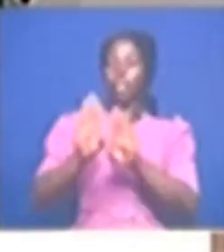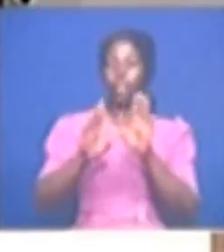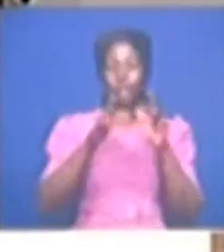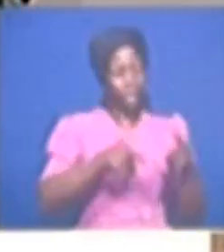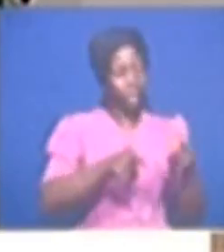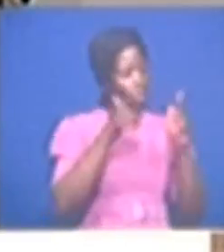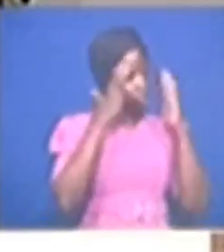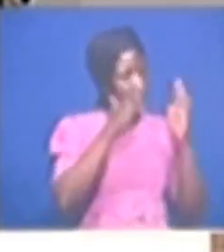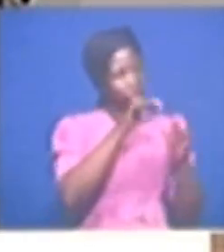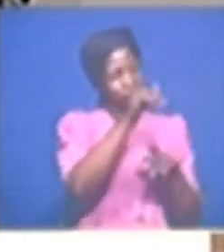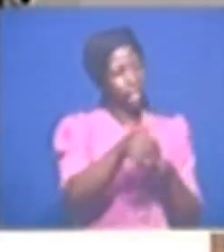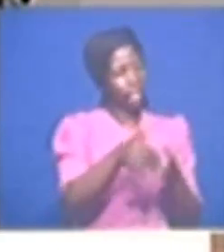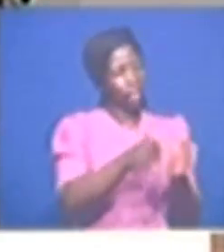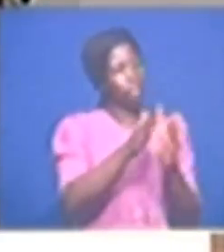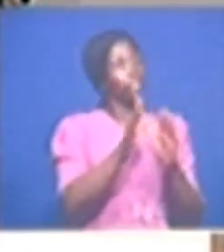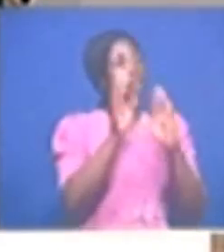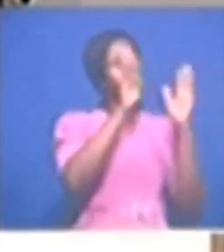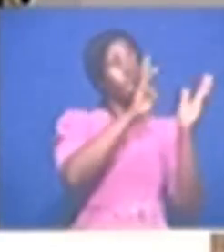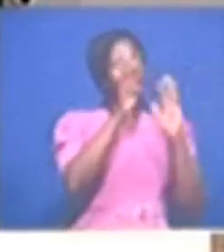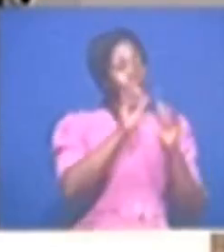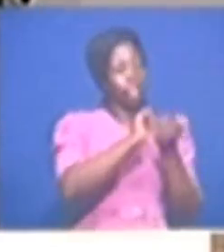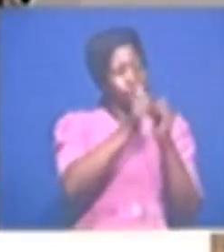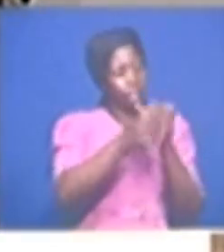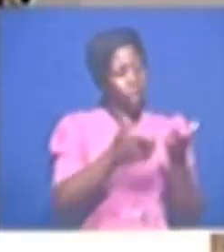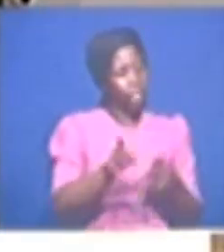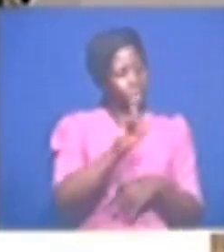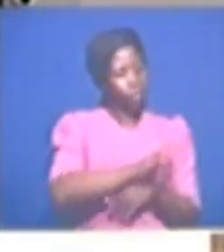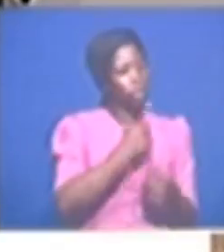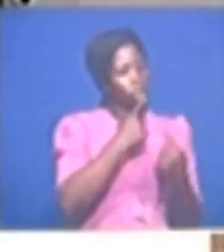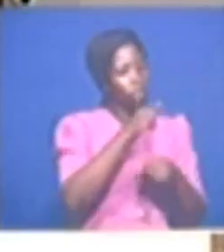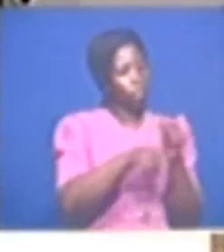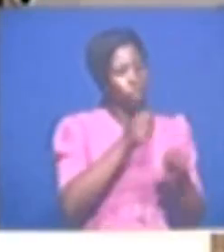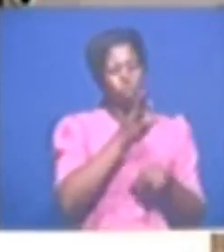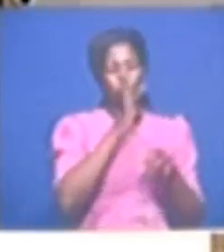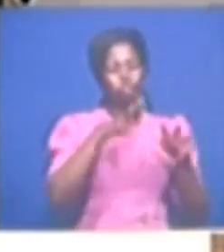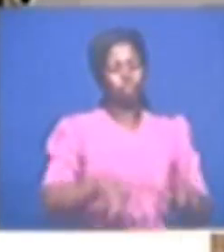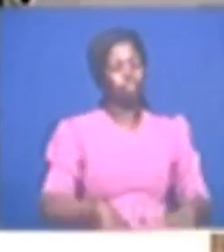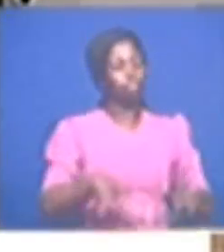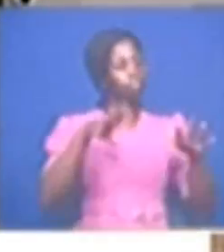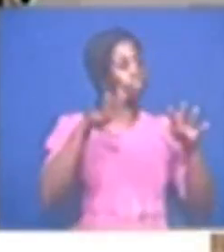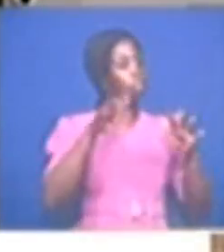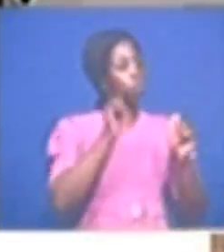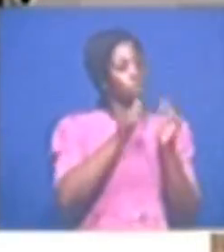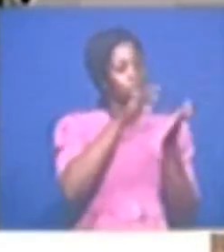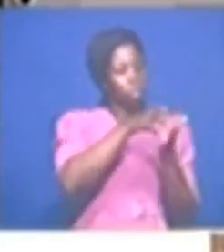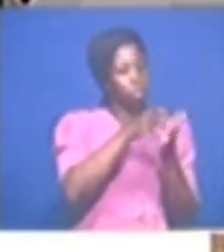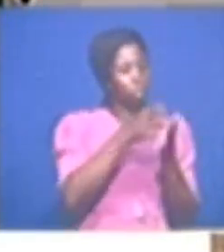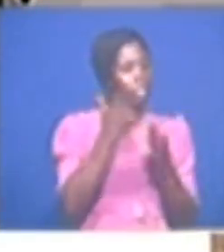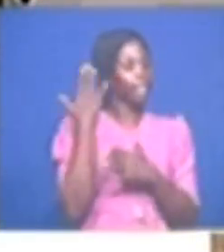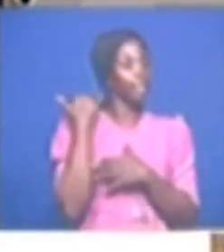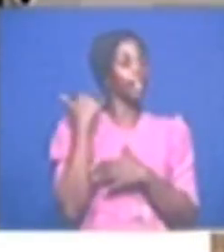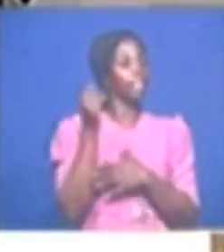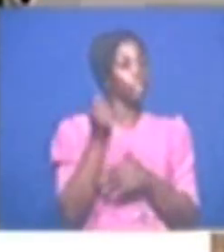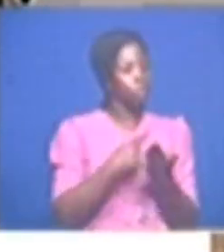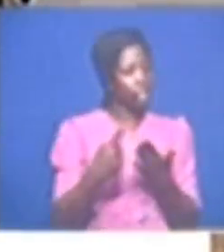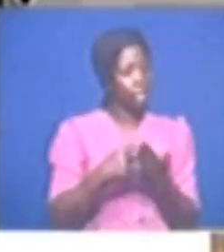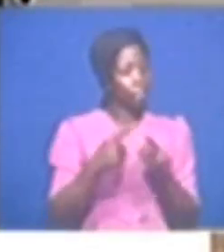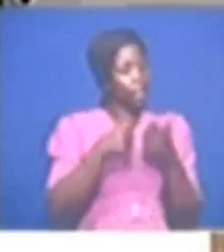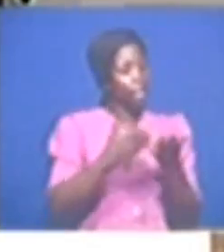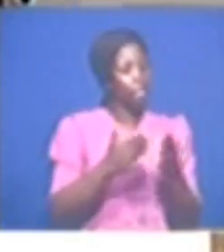environment, climate change. One day we are talking about flooding. That has been the situation for the past couple of weeks. Now we are also talking about we're heading towards